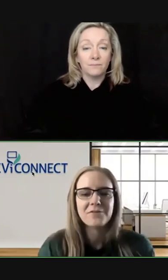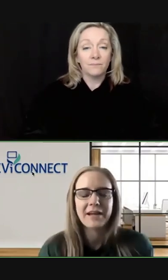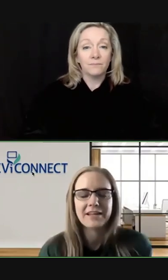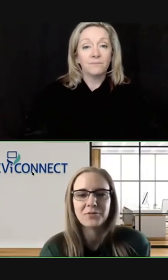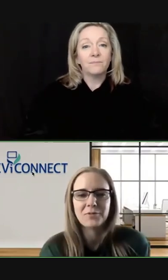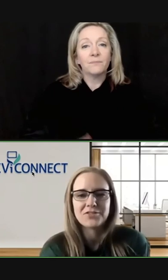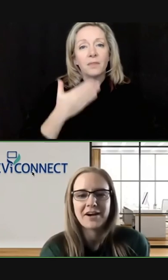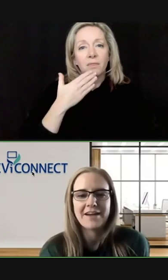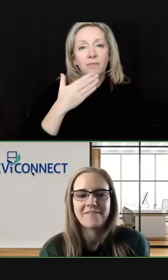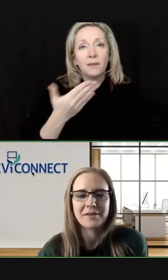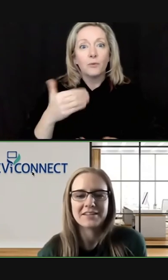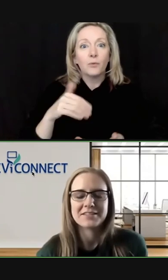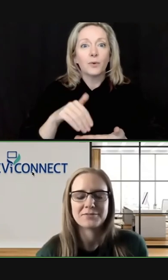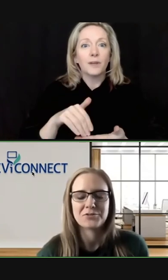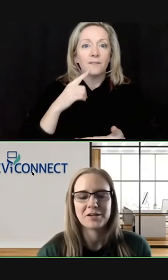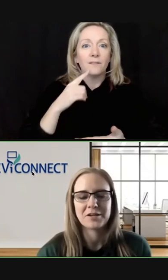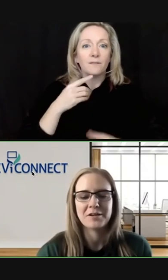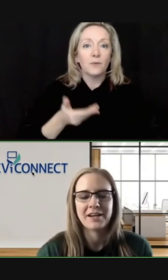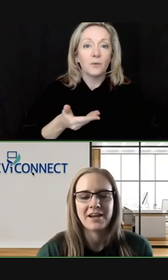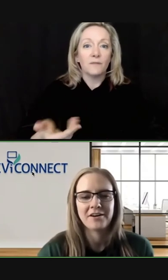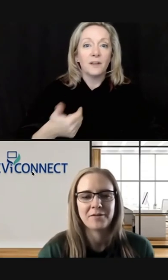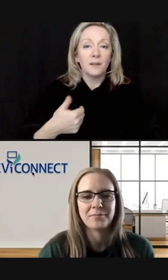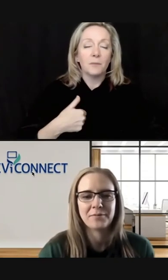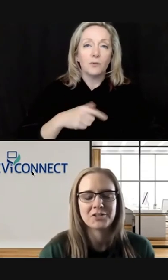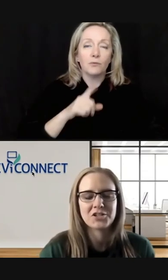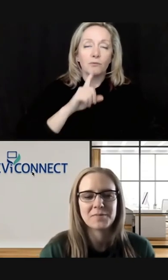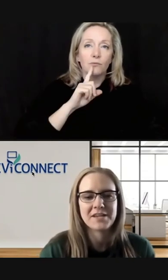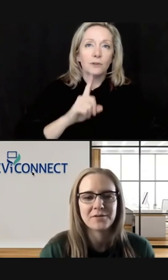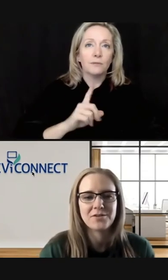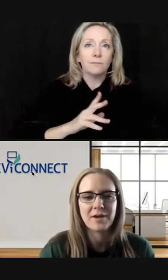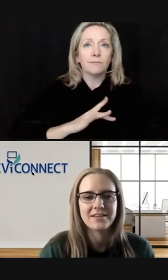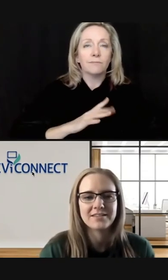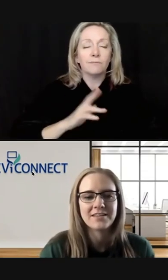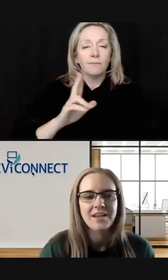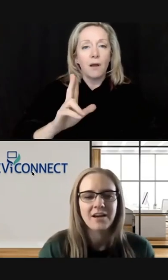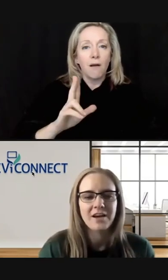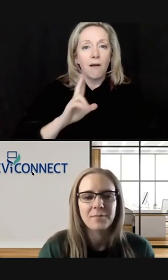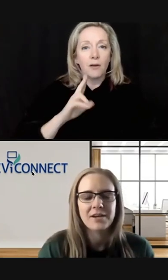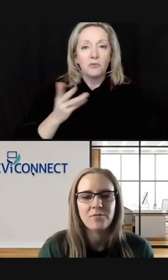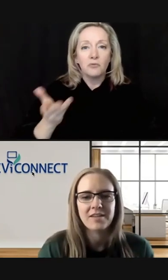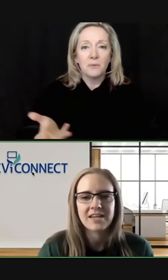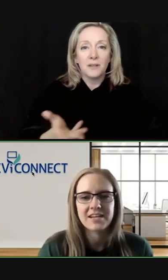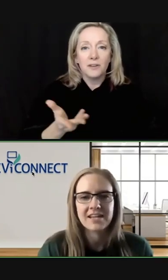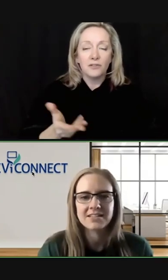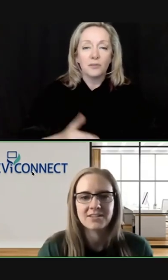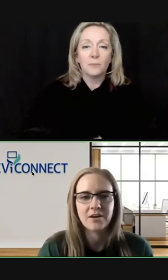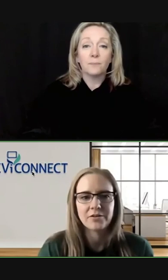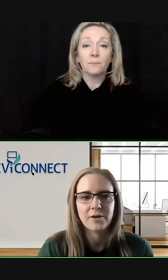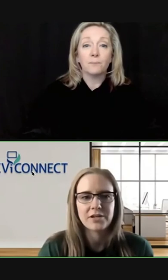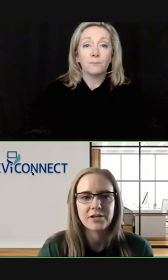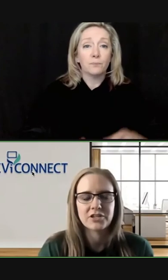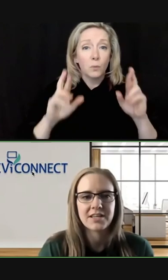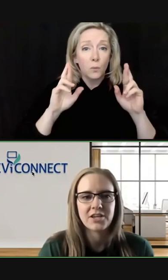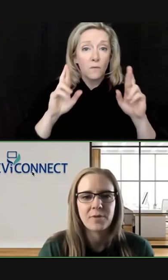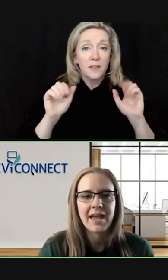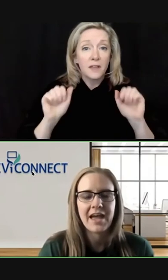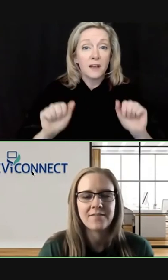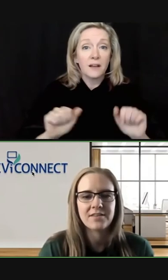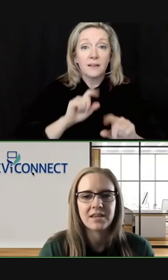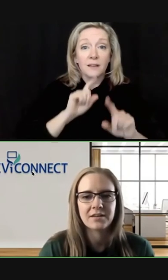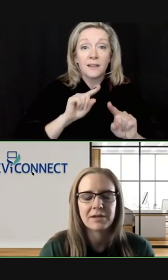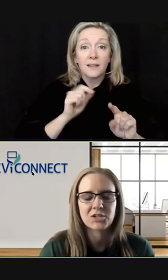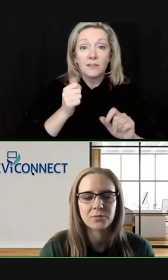Well, thank you again so much for having me. It's truly an honor and a privilege to be here with you guys. And hopefully I can answer all the questions that you